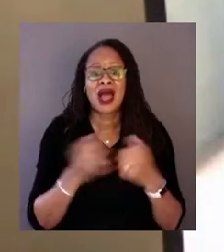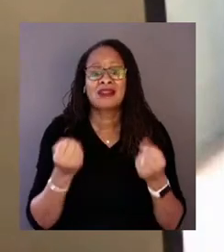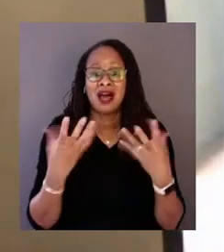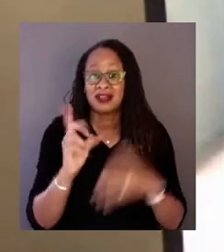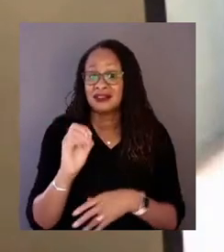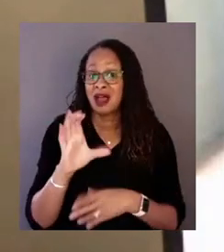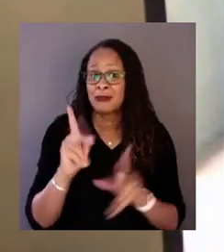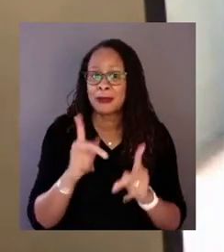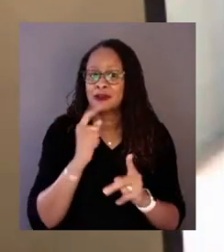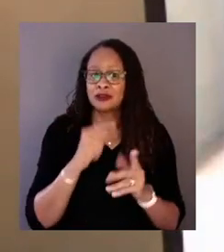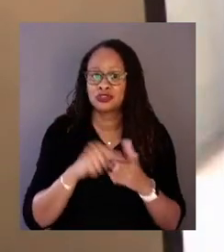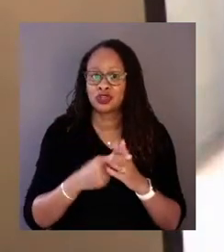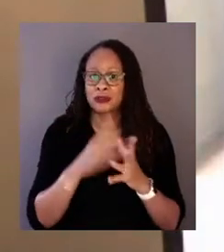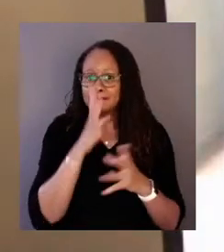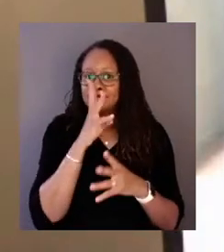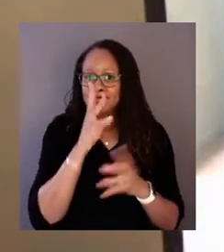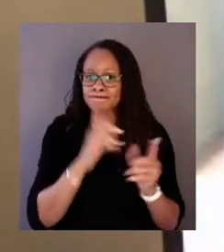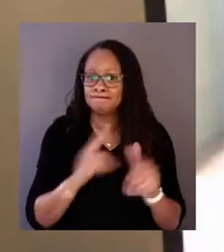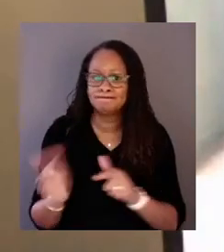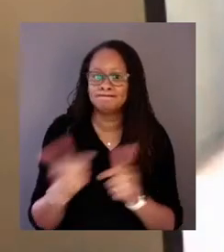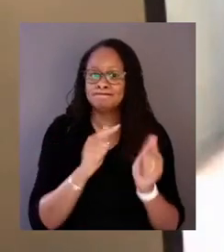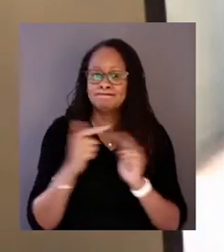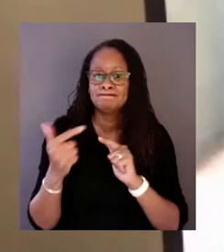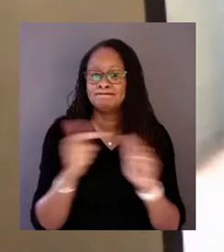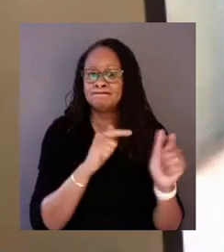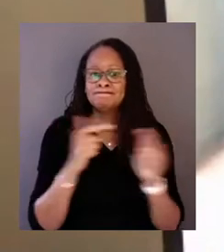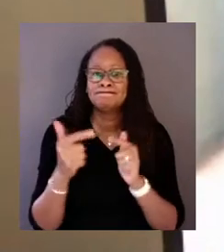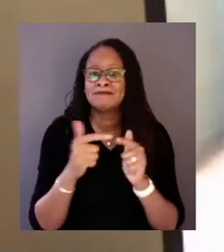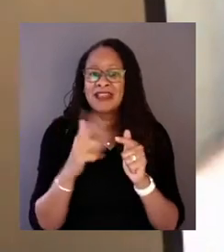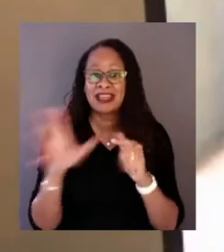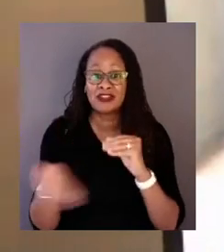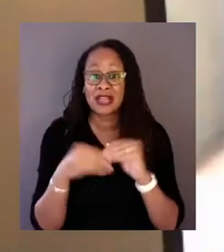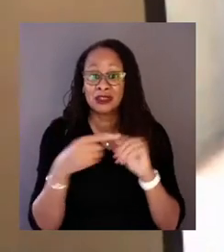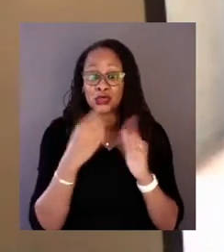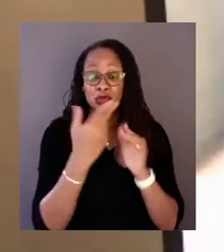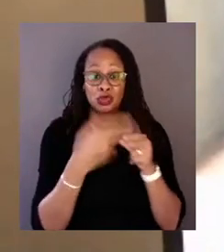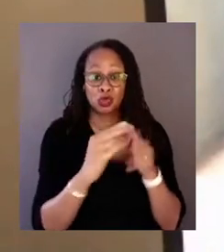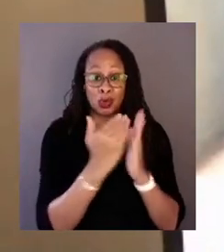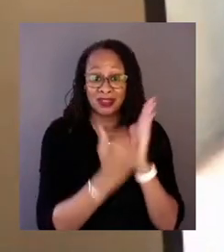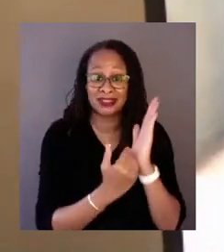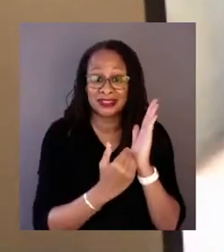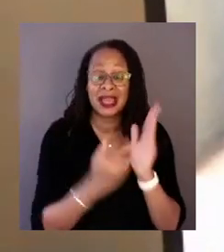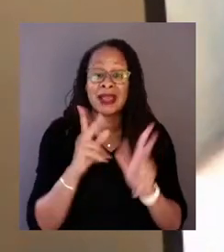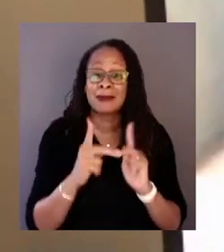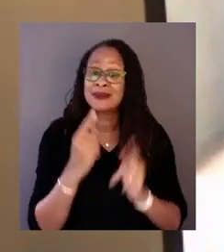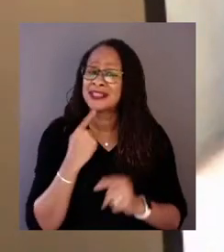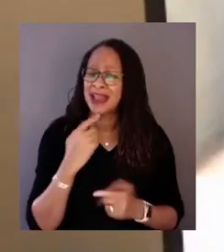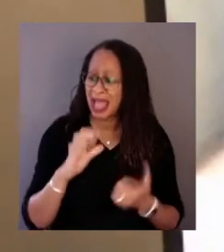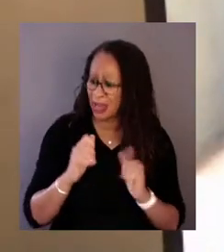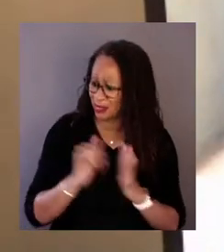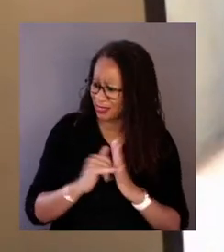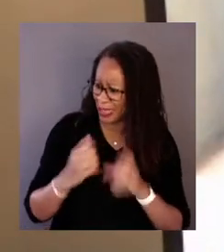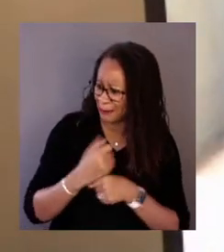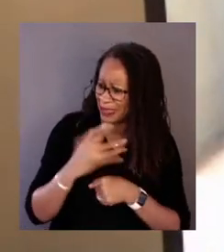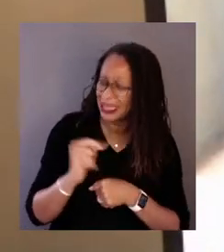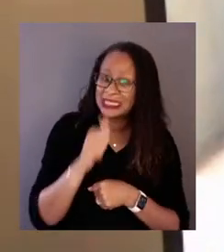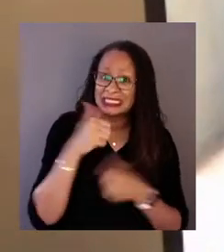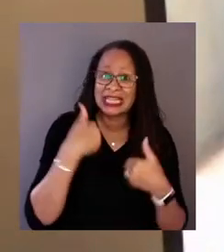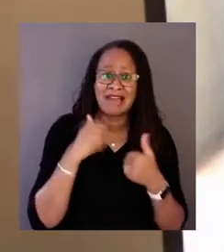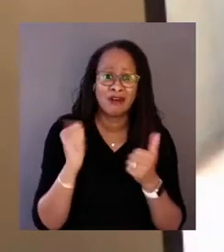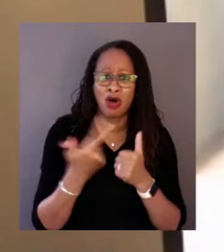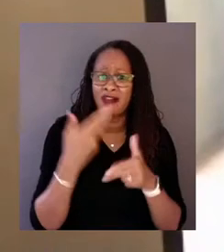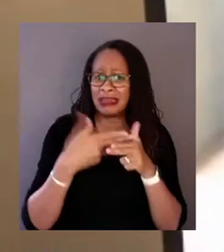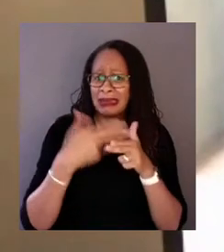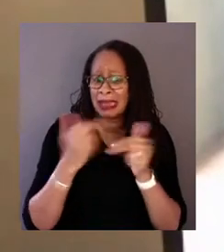they're like, oh, this is so good, this is so good. And then it made it to the shortlist. And then folks were like, how did that make it? It didn't have all the right names behind it. It didn't